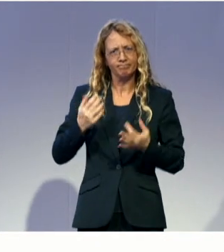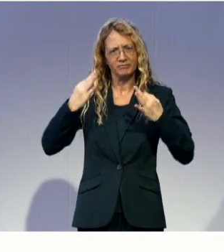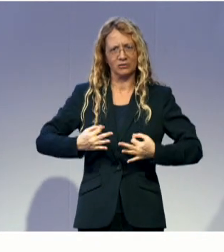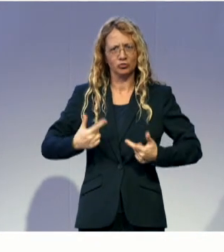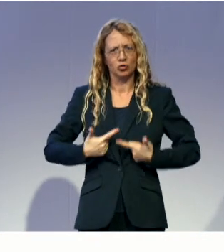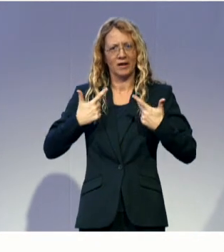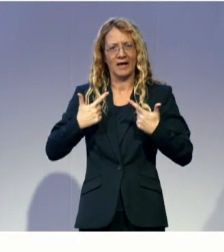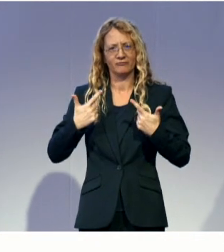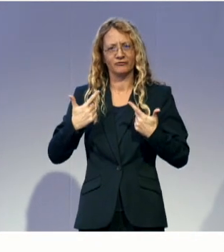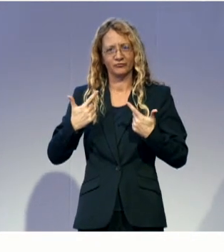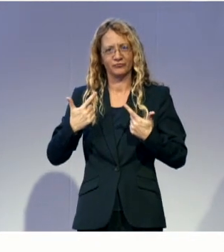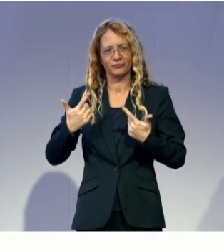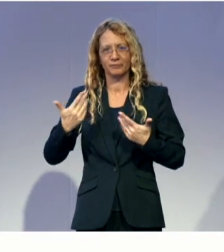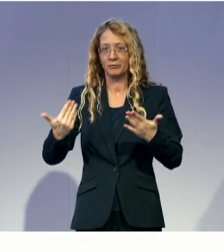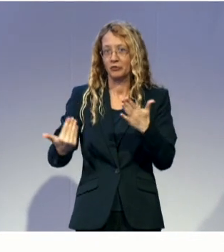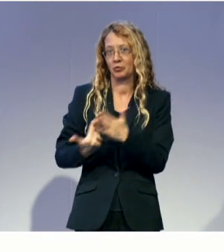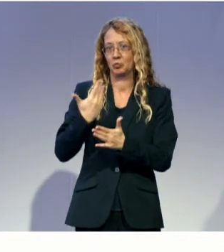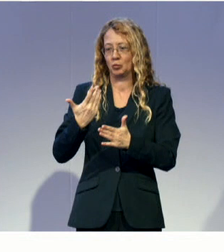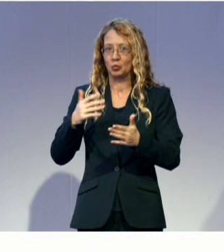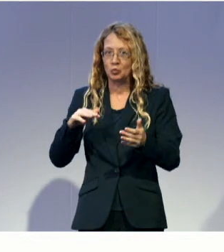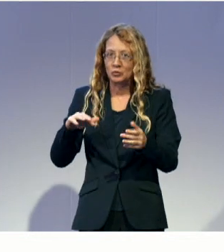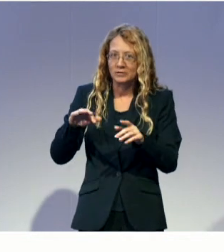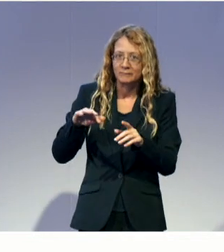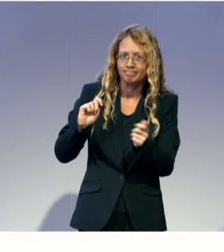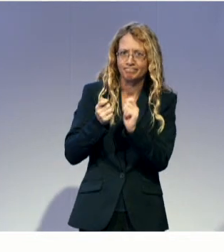2017, extending the evidence base.